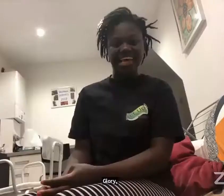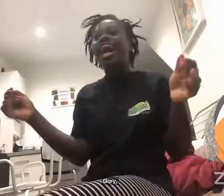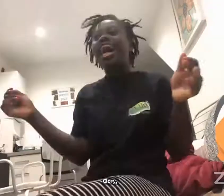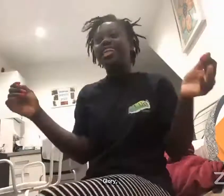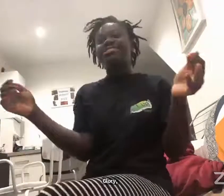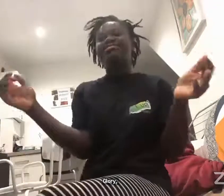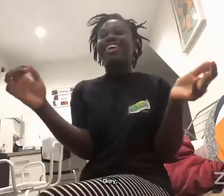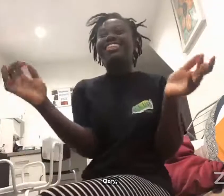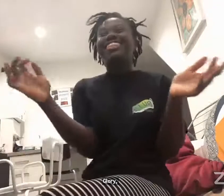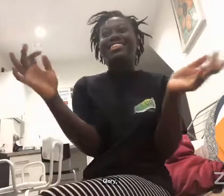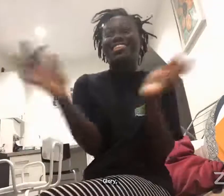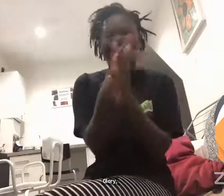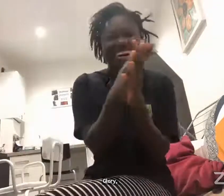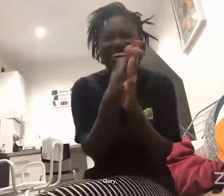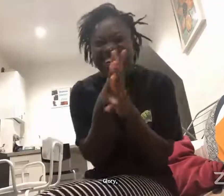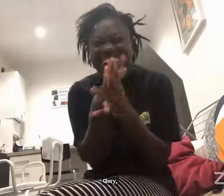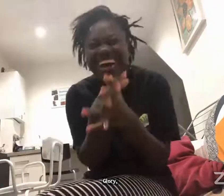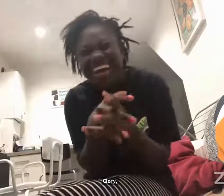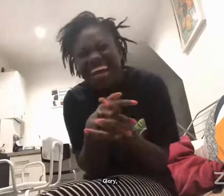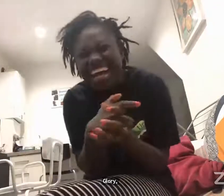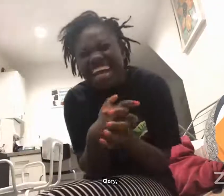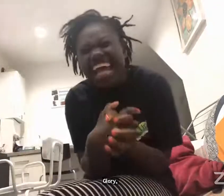Your hand ready, bro?